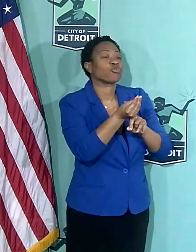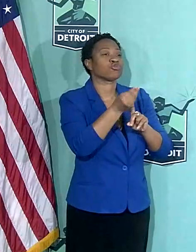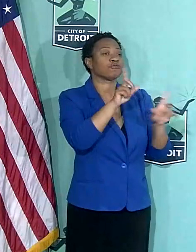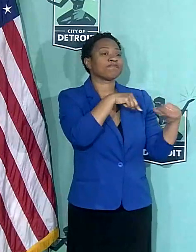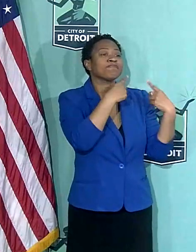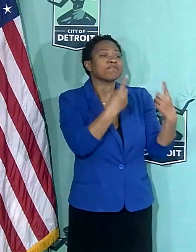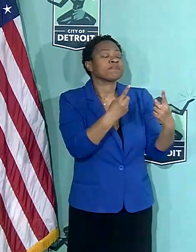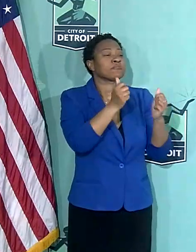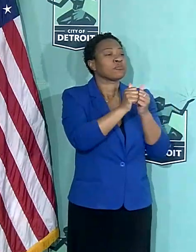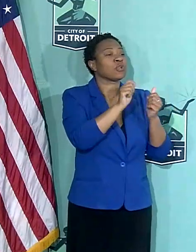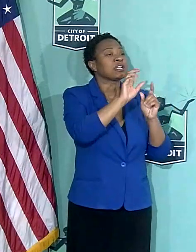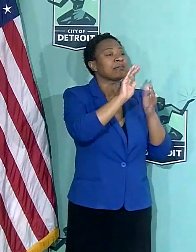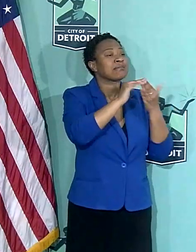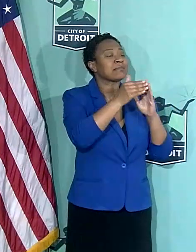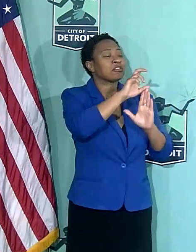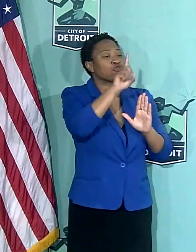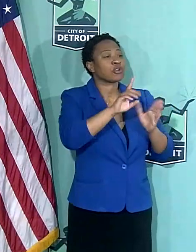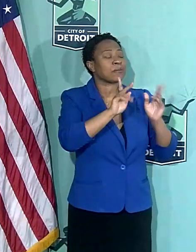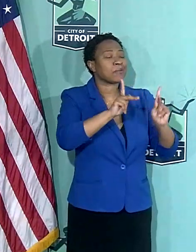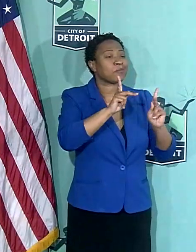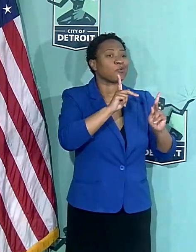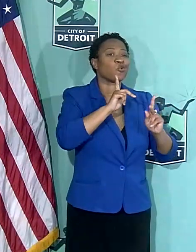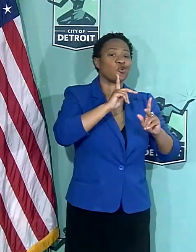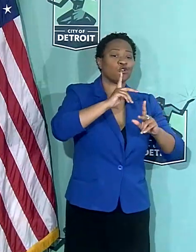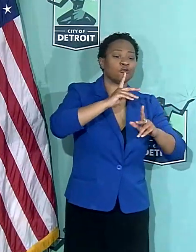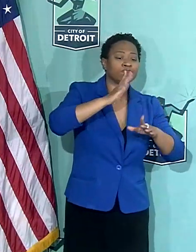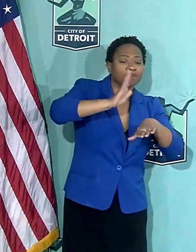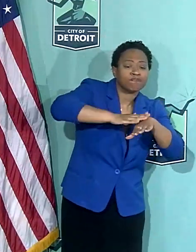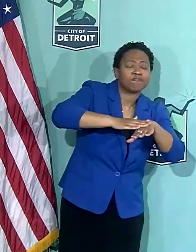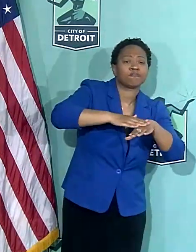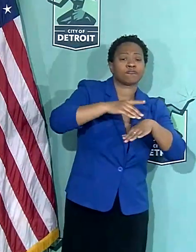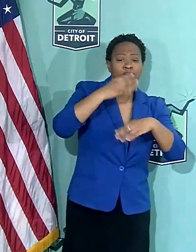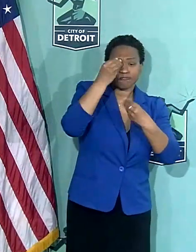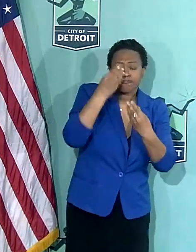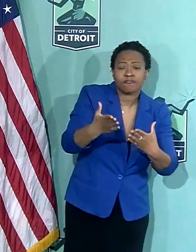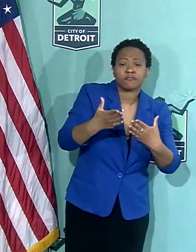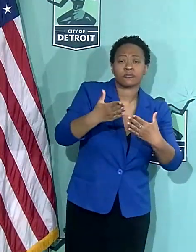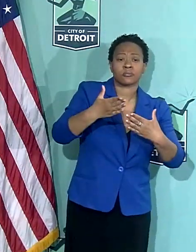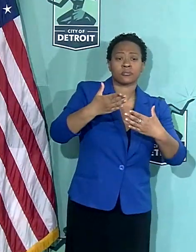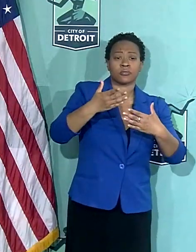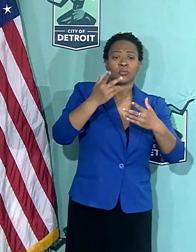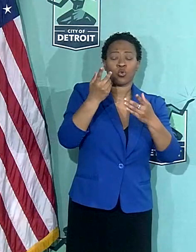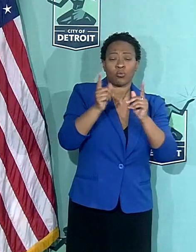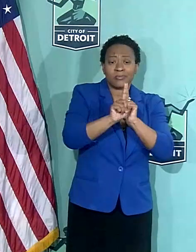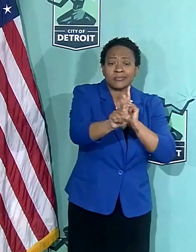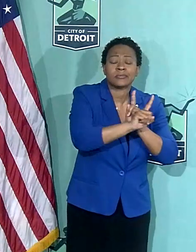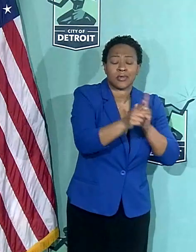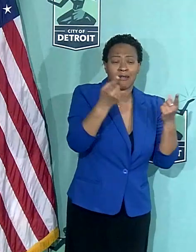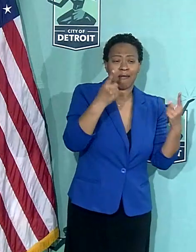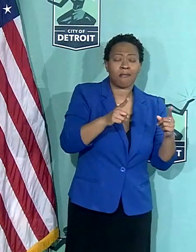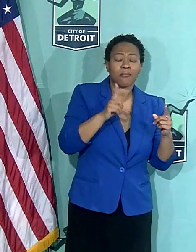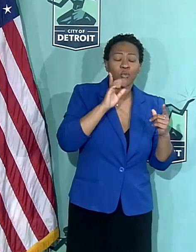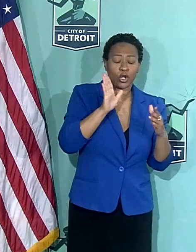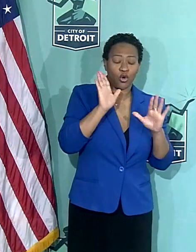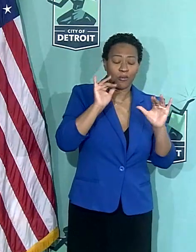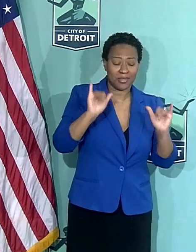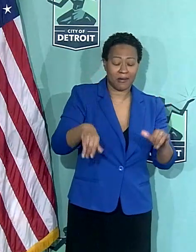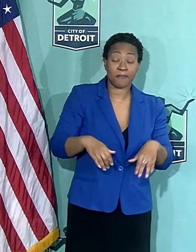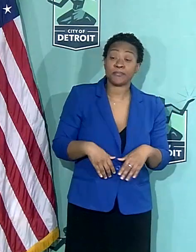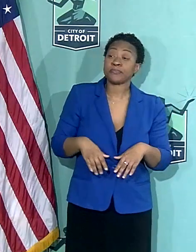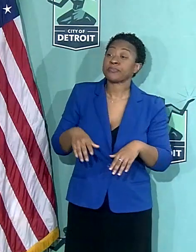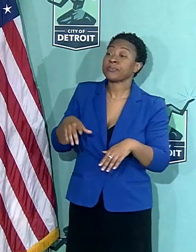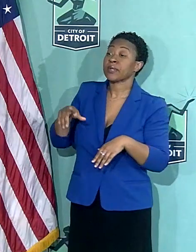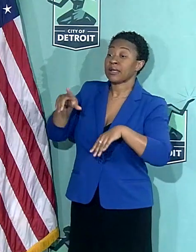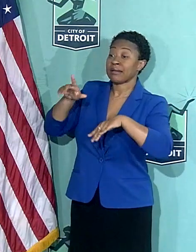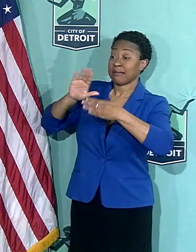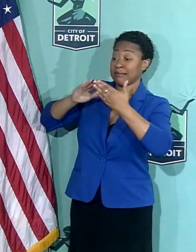by our visitors. Given the city's ability to do more tests than